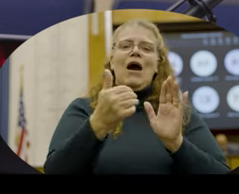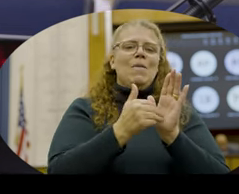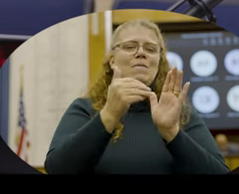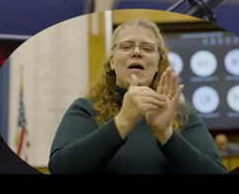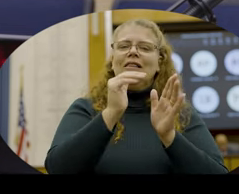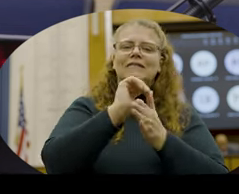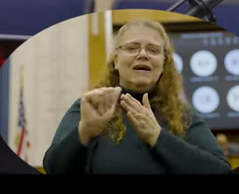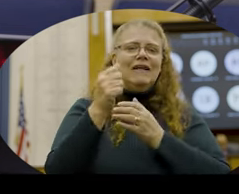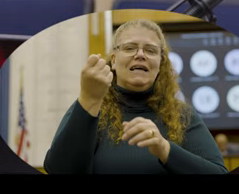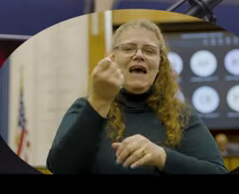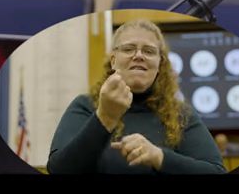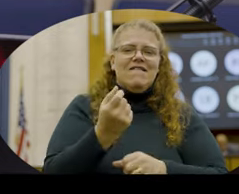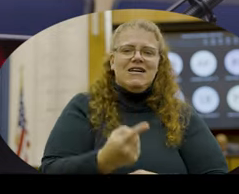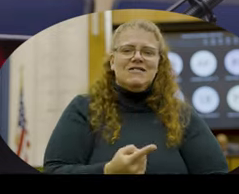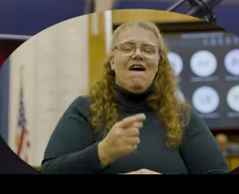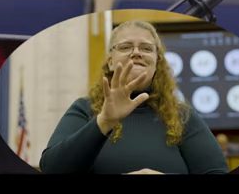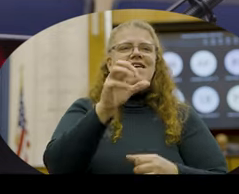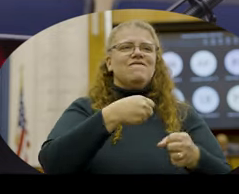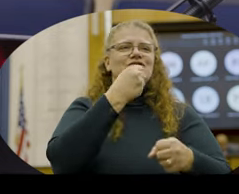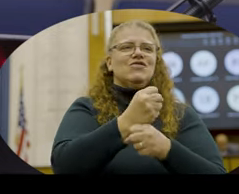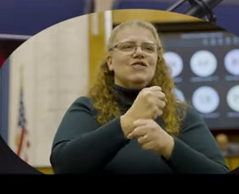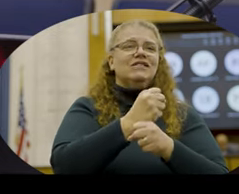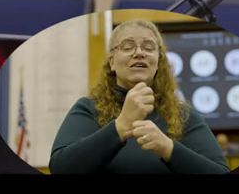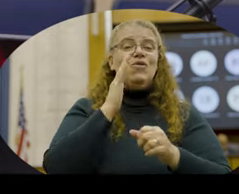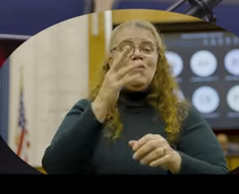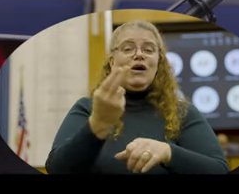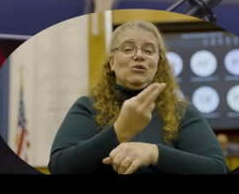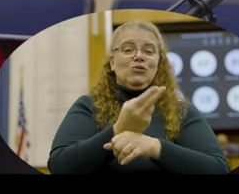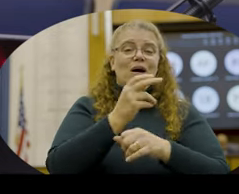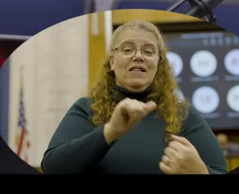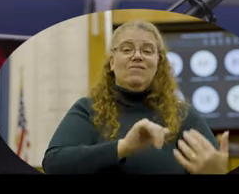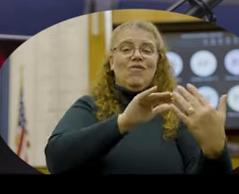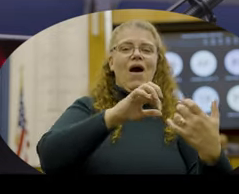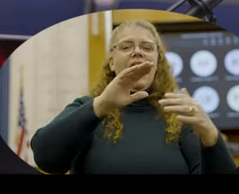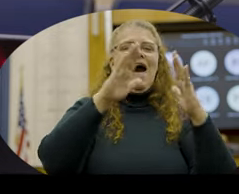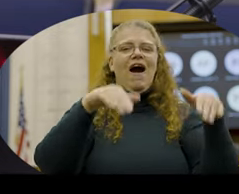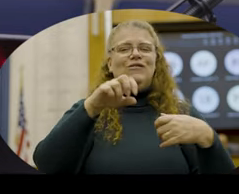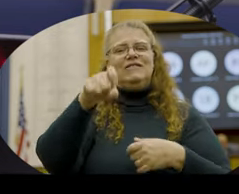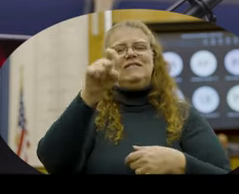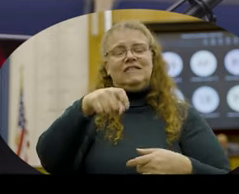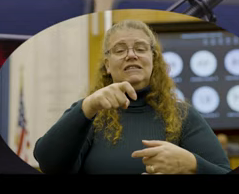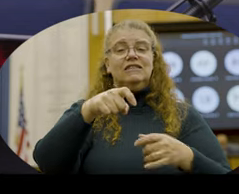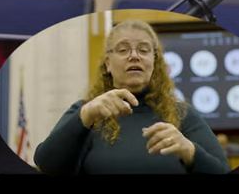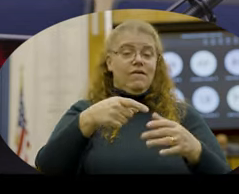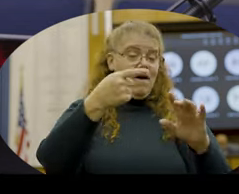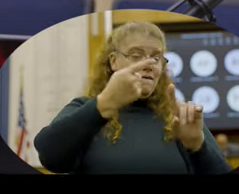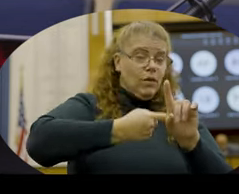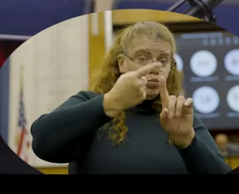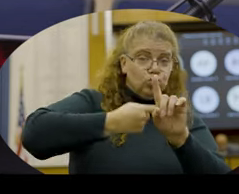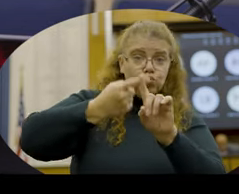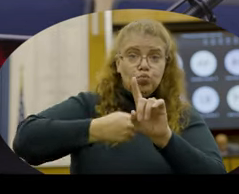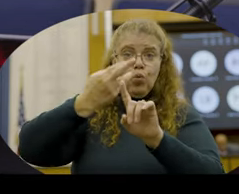million each year over the next 5 years that we will use to address our housing needs, from affordable rental units